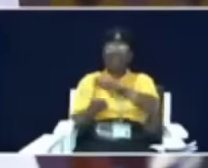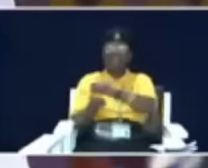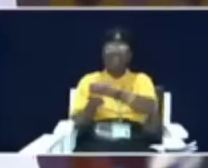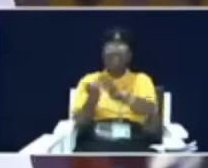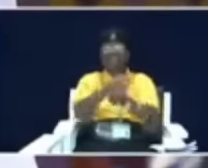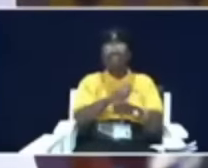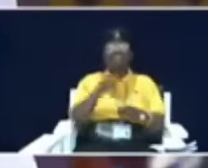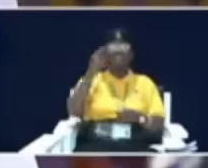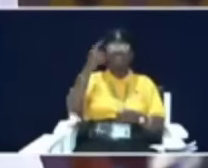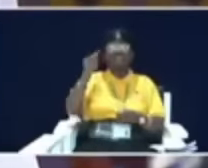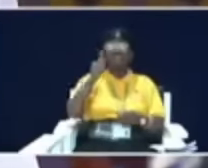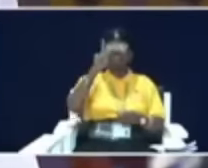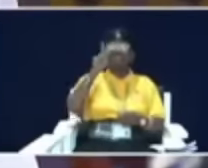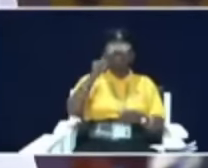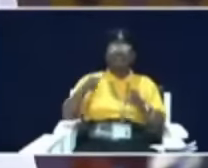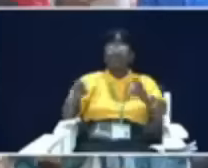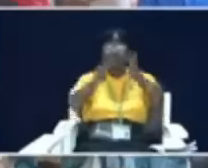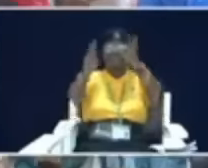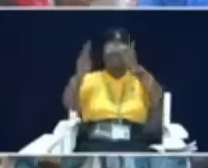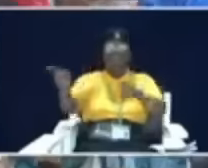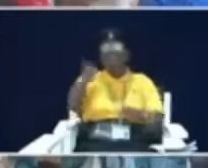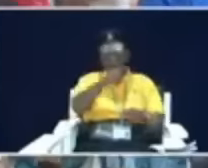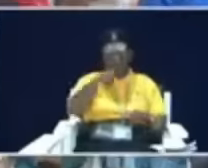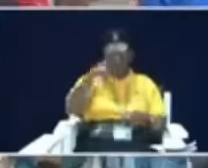The way you said amen showed me that